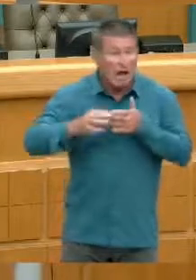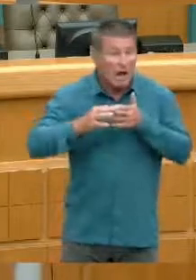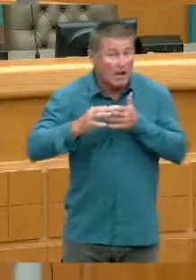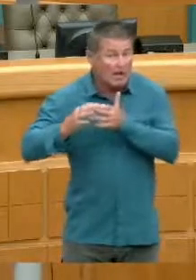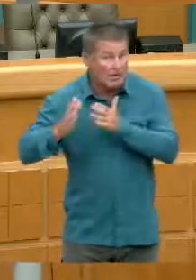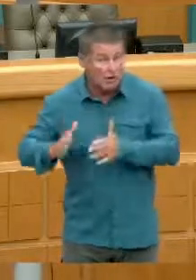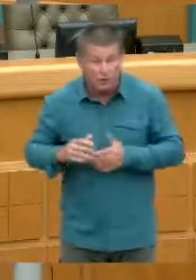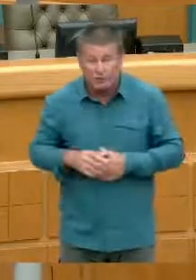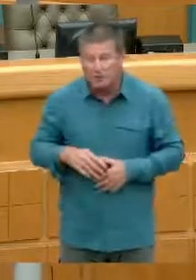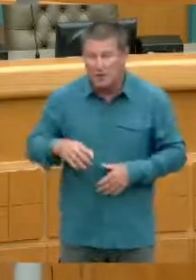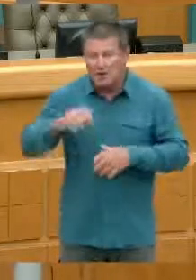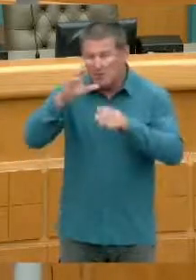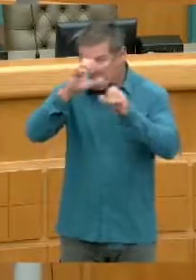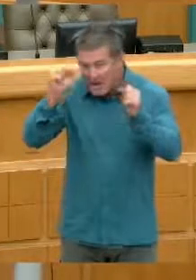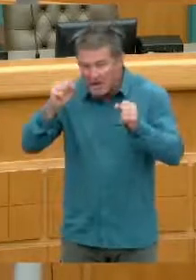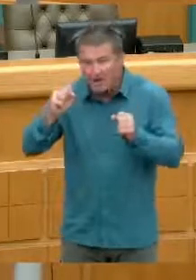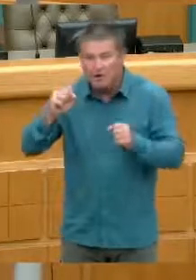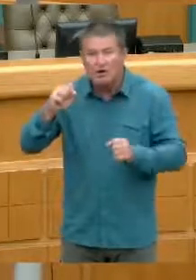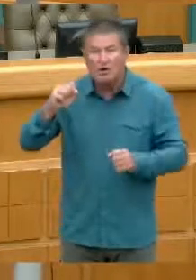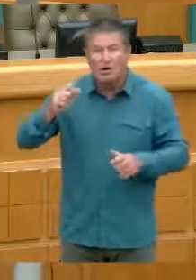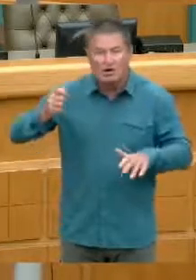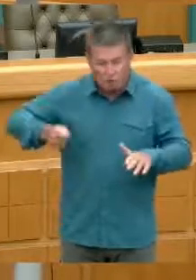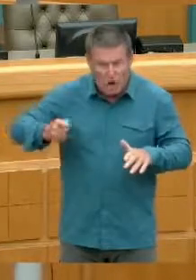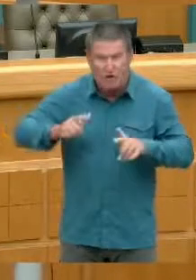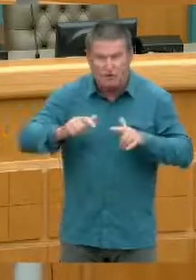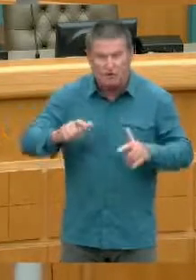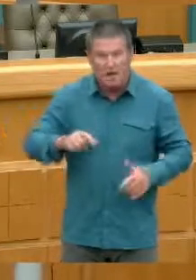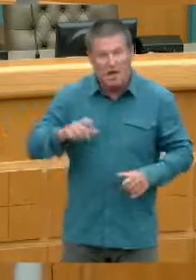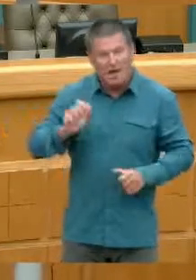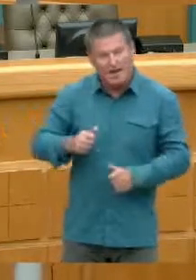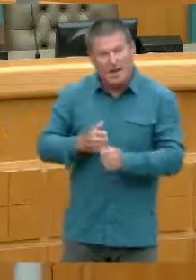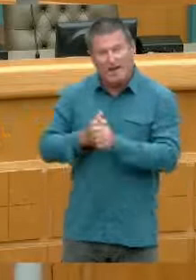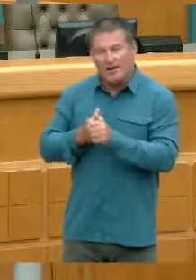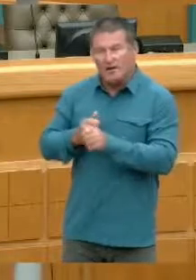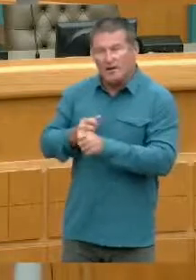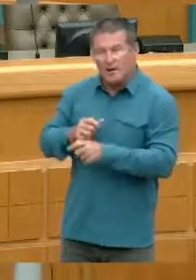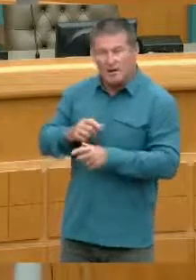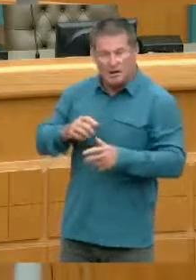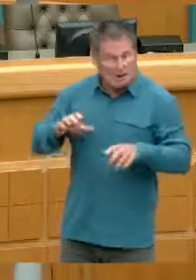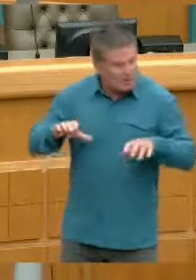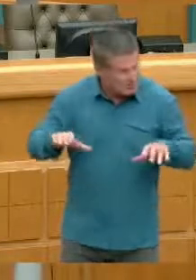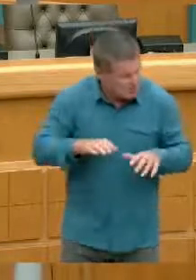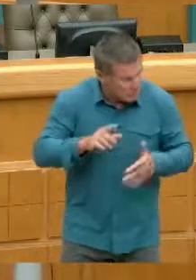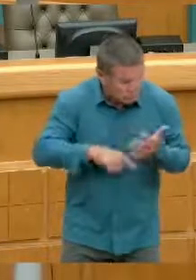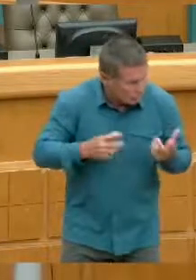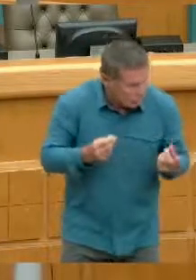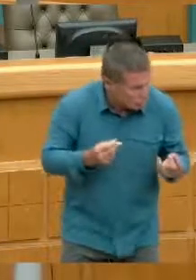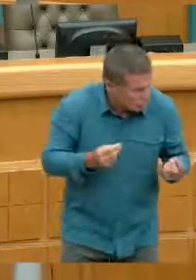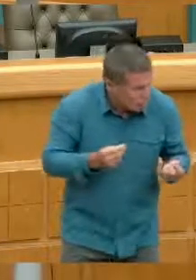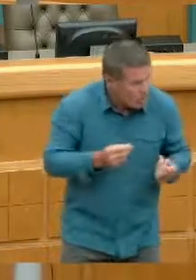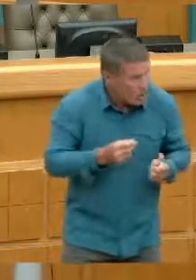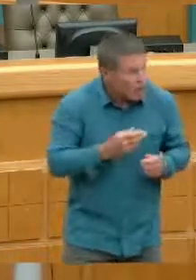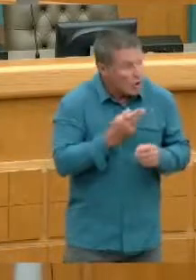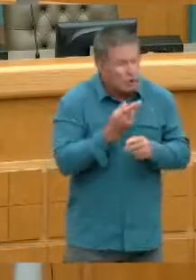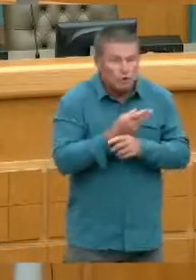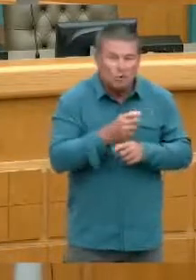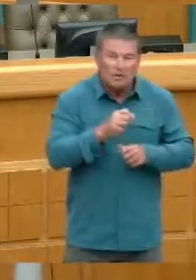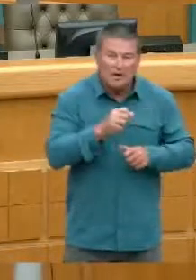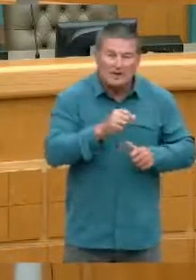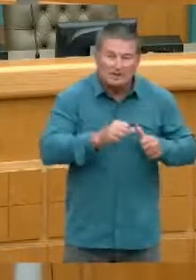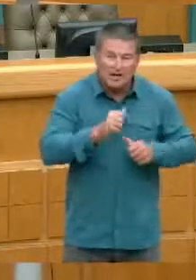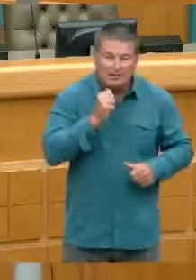make evidence-based decisions and not just go with their gut, but also go with data and evidence and things that